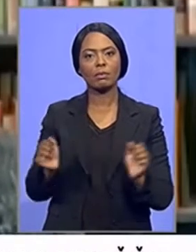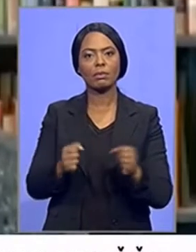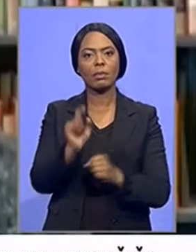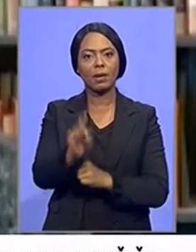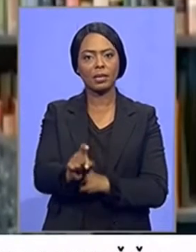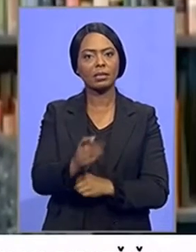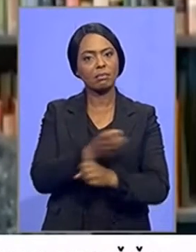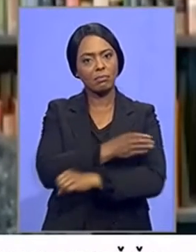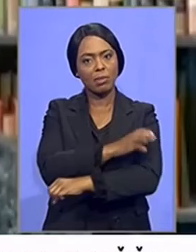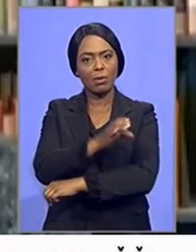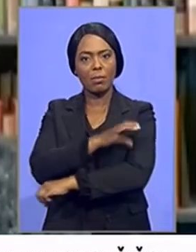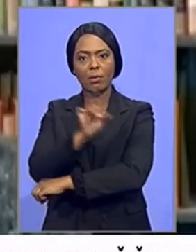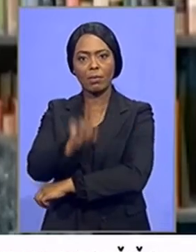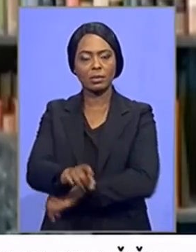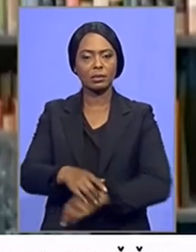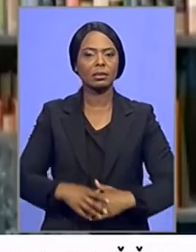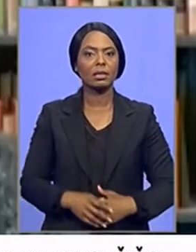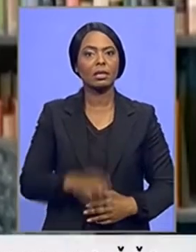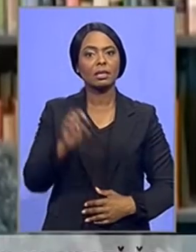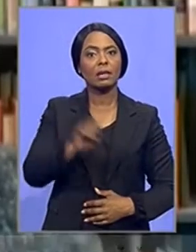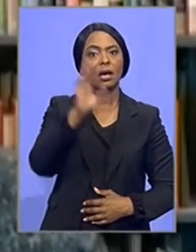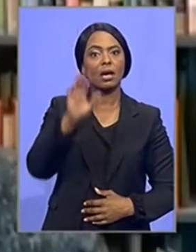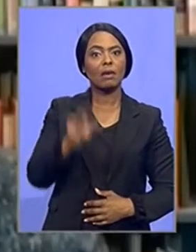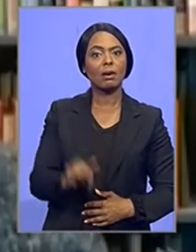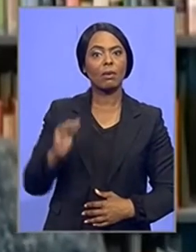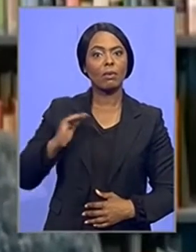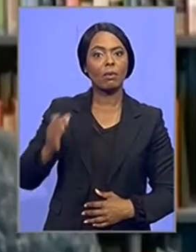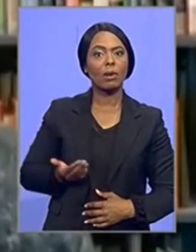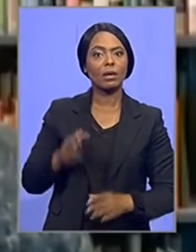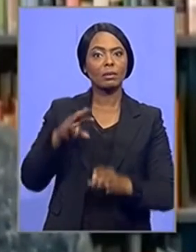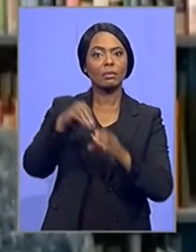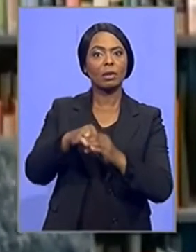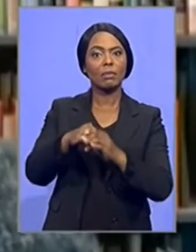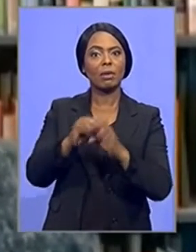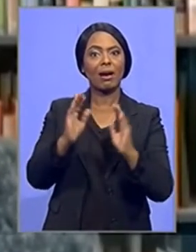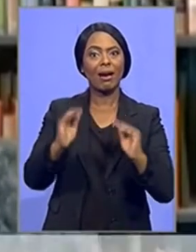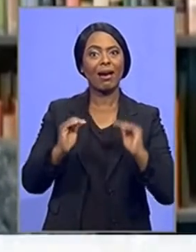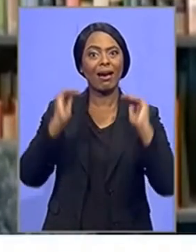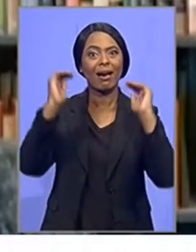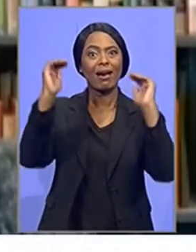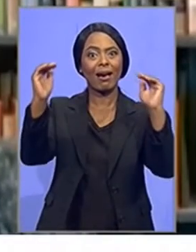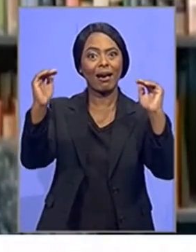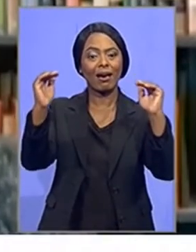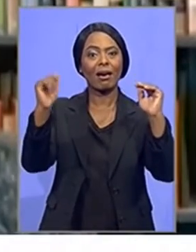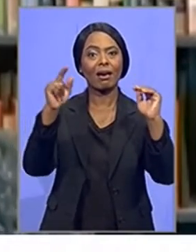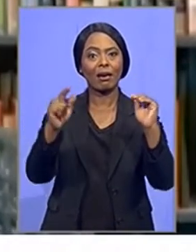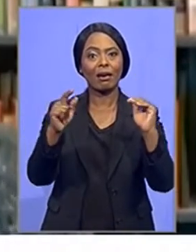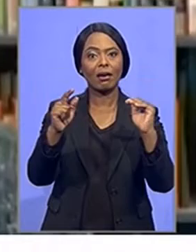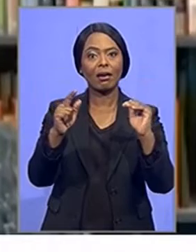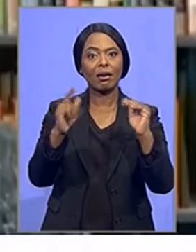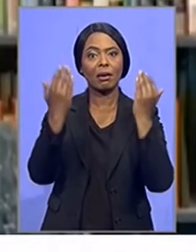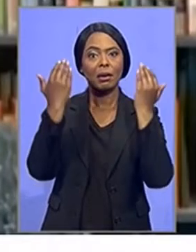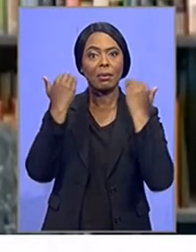South Africa has never had a woman in its highest echelons.